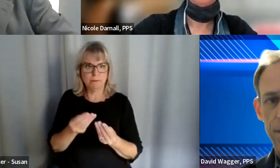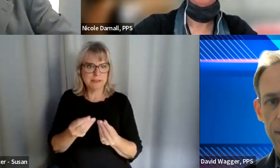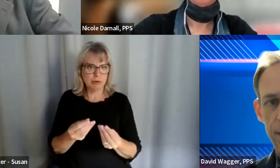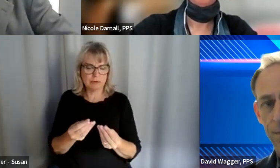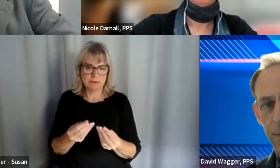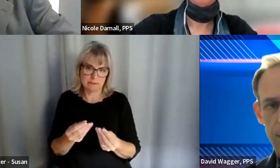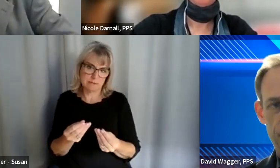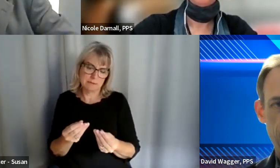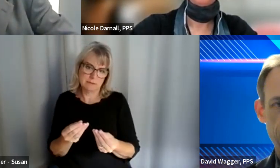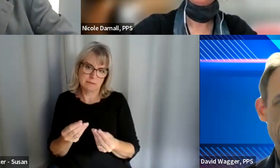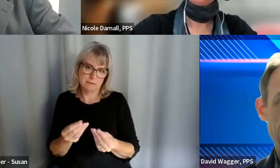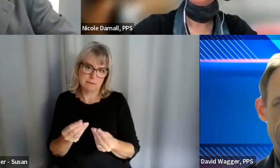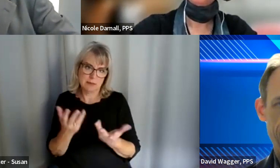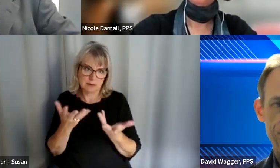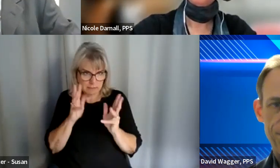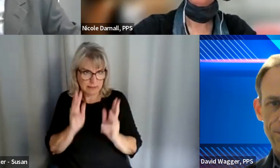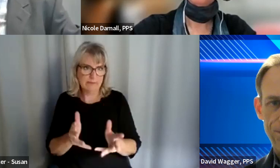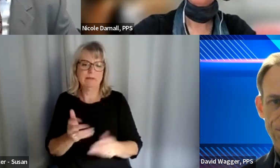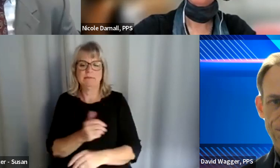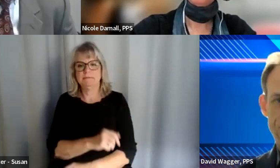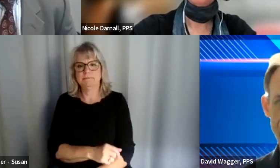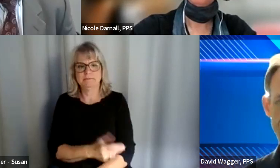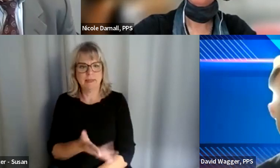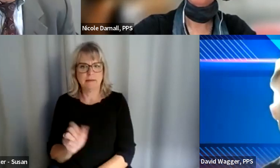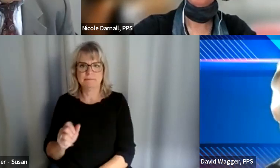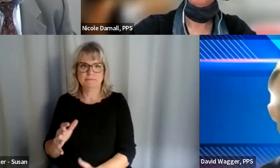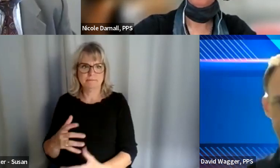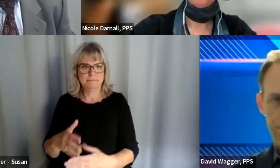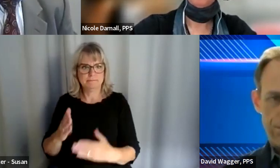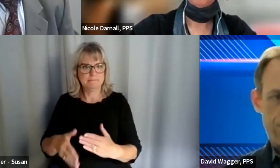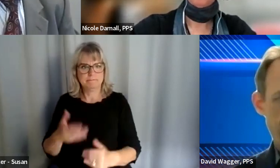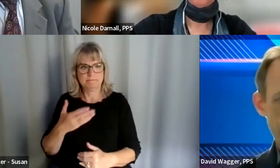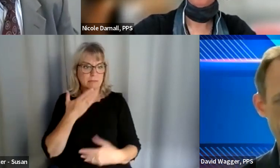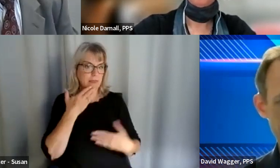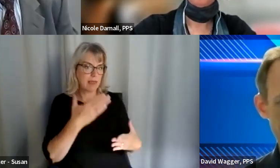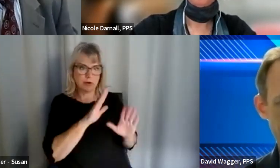materials. So I'll just leave it at that. Terrific. Thank you.